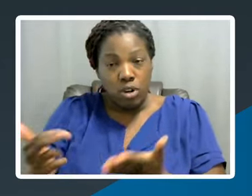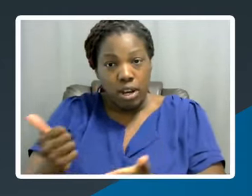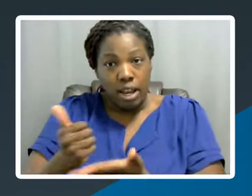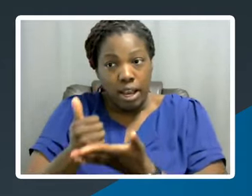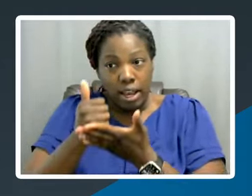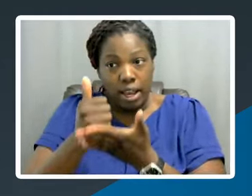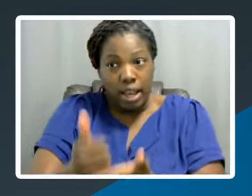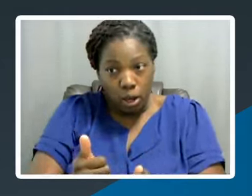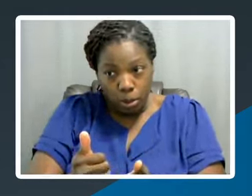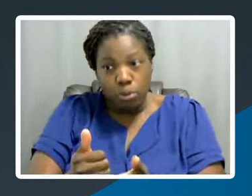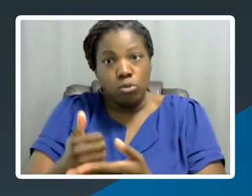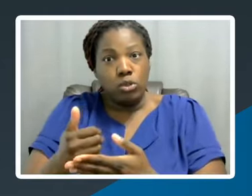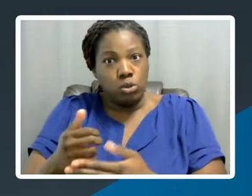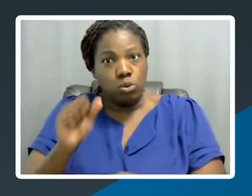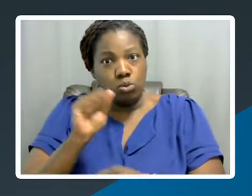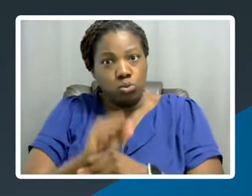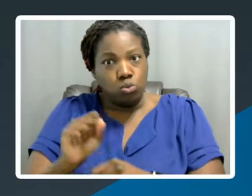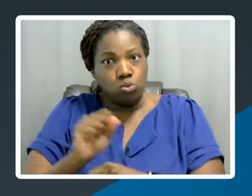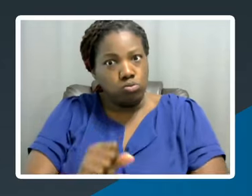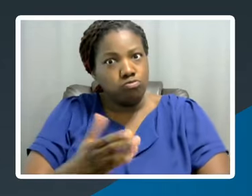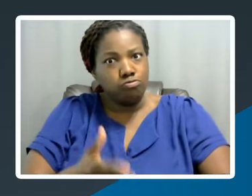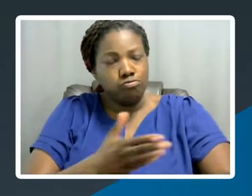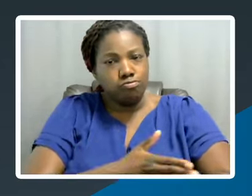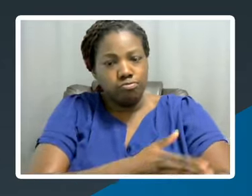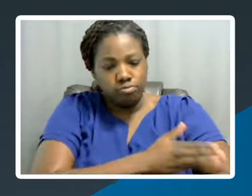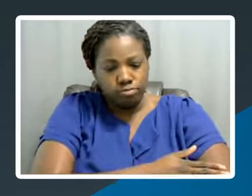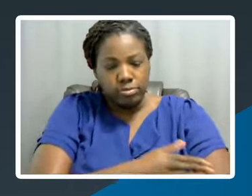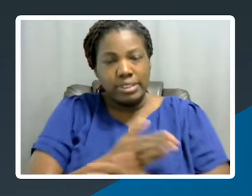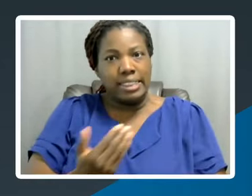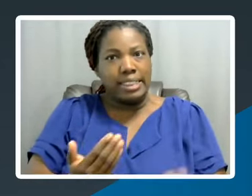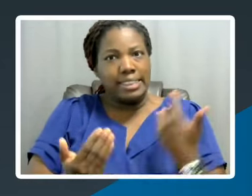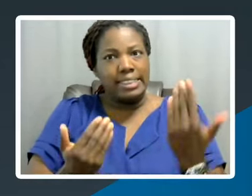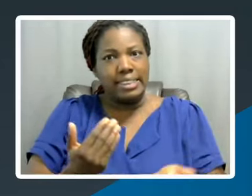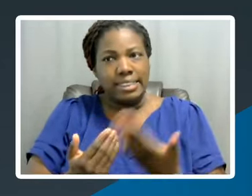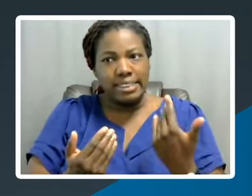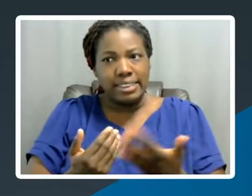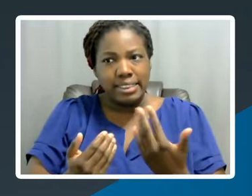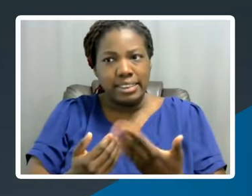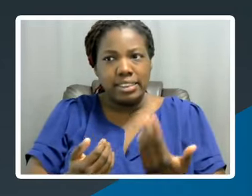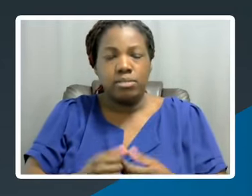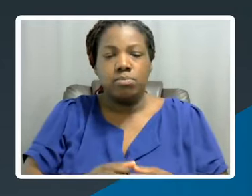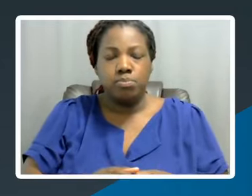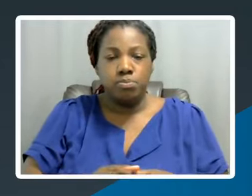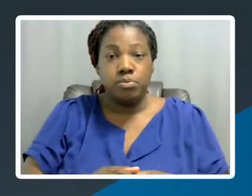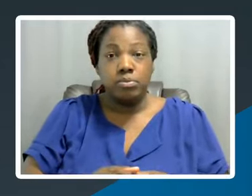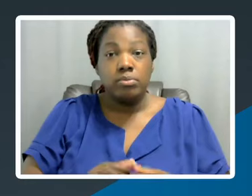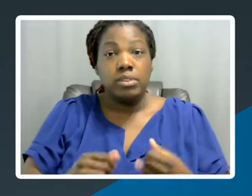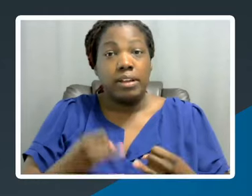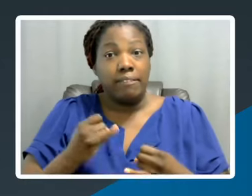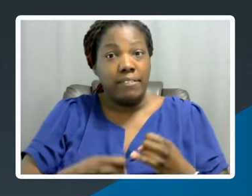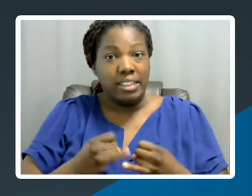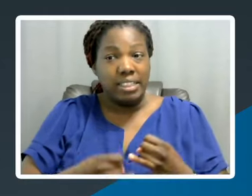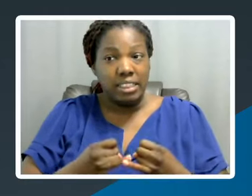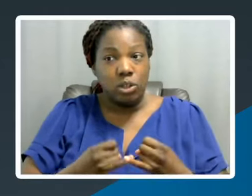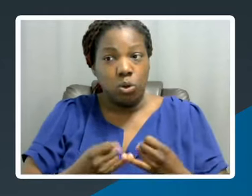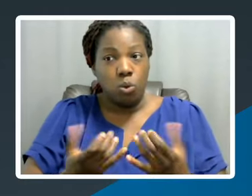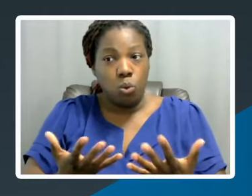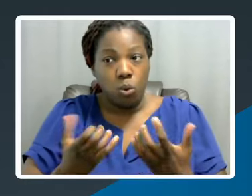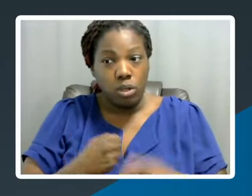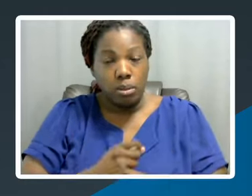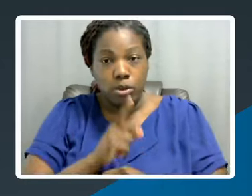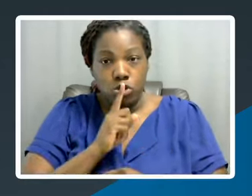jobs maybe easier or in an expanded way. And then finally, as I mentioned, we want to make sure we're tackling